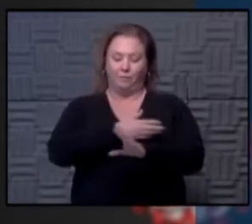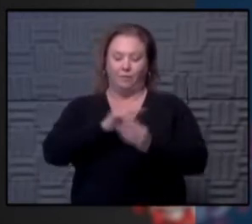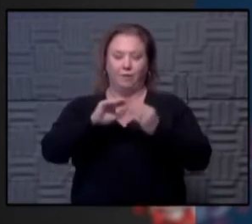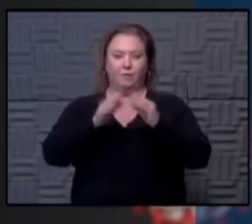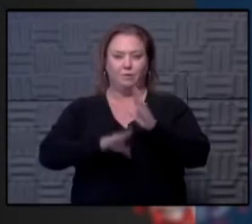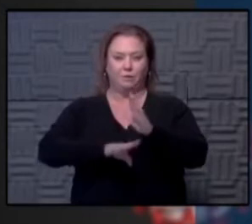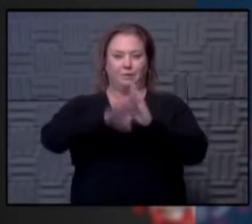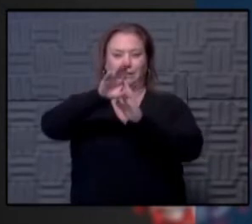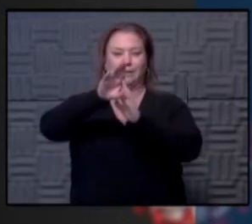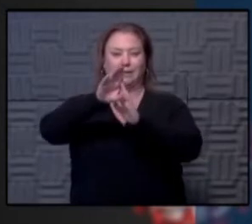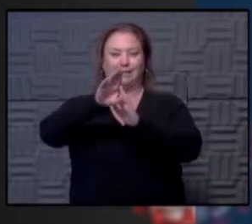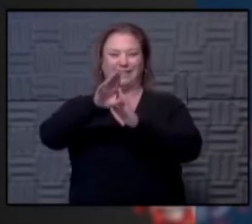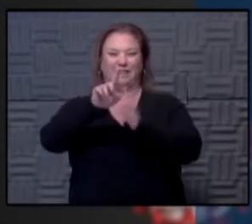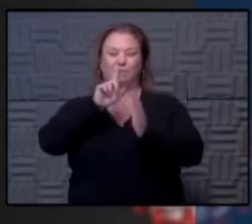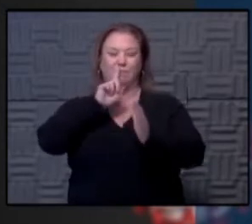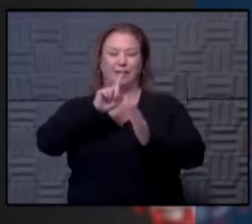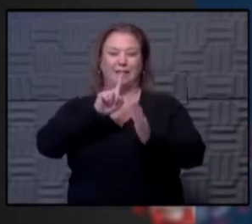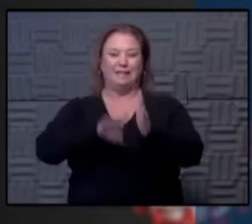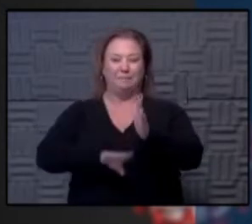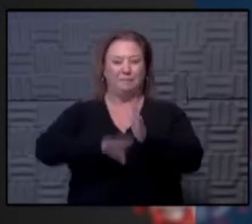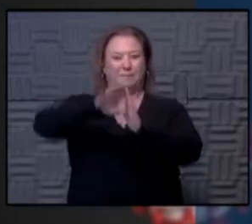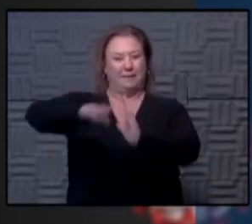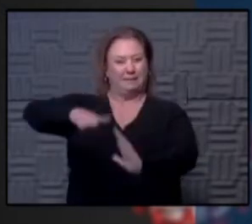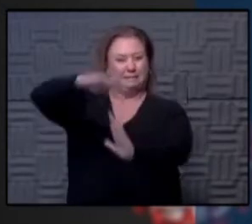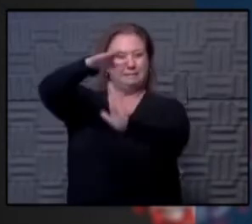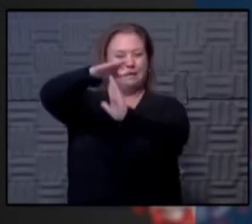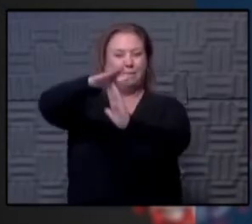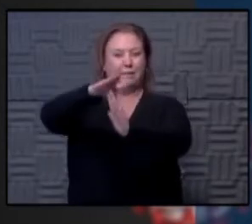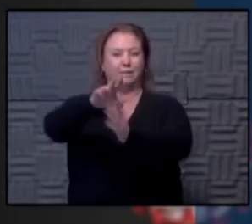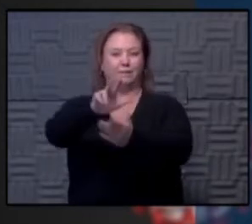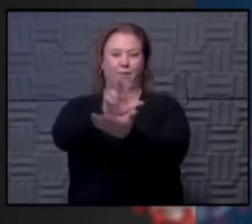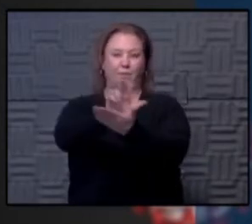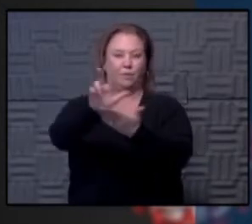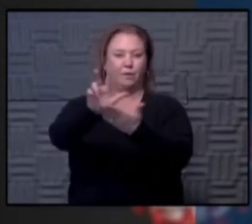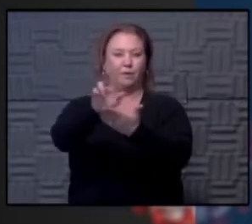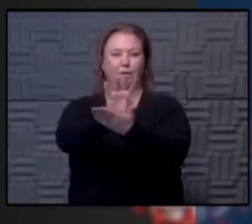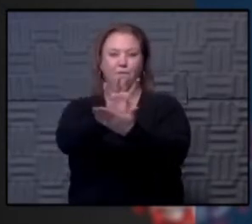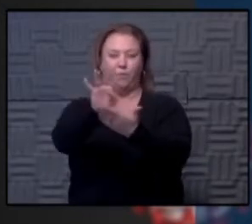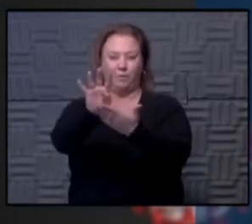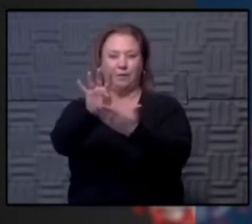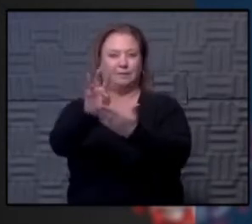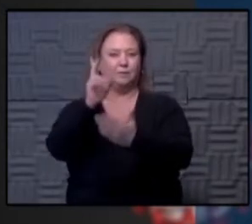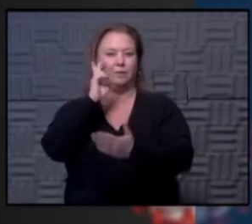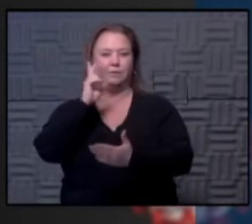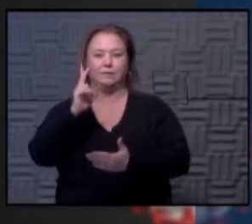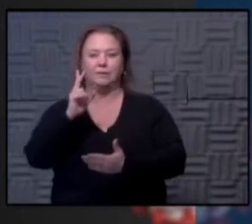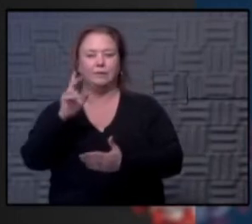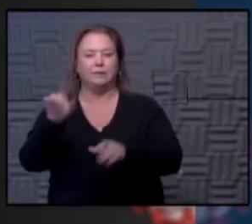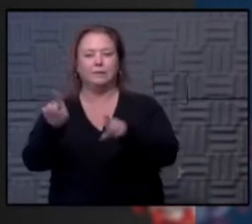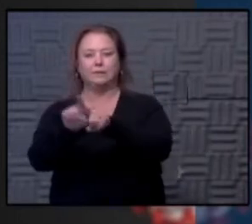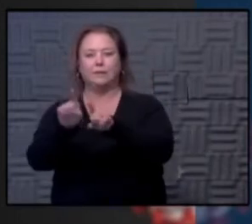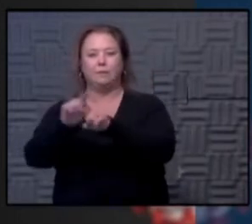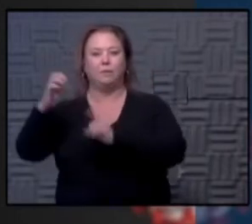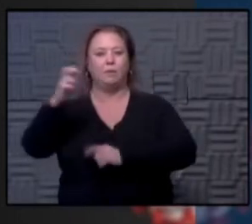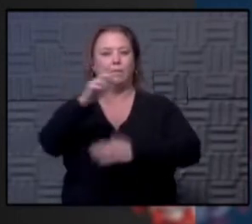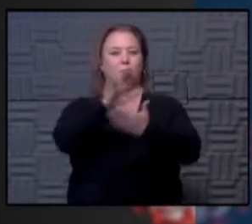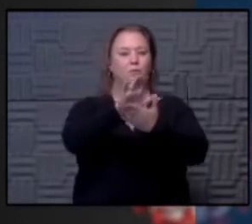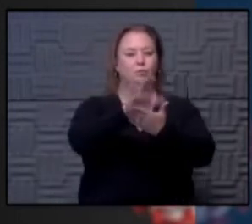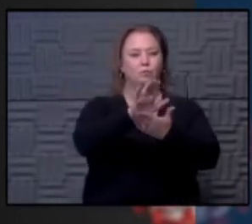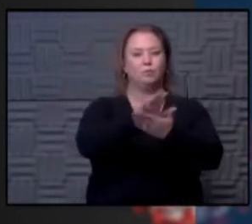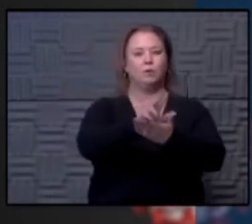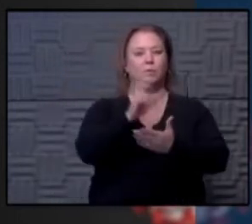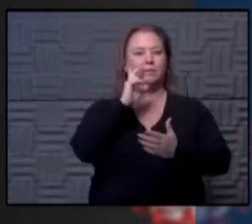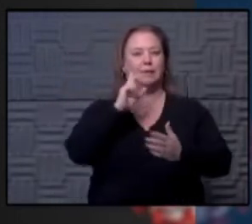cases, and that peak really being 3 or 4 weeks. We've seen that every time with back to school, with mask orders, with reopening